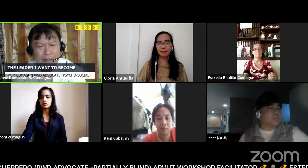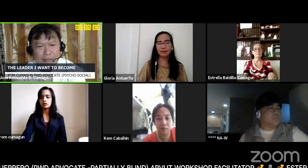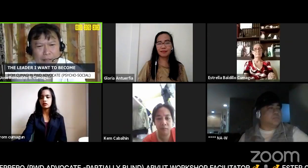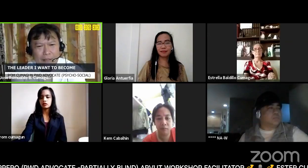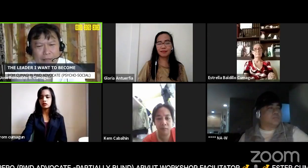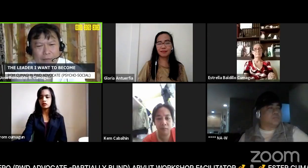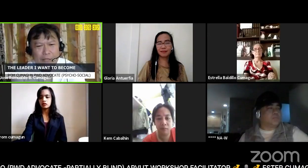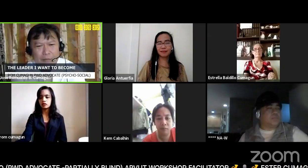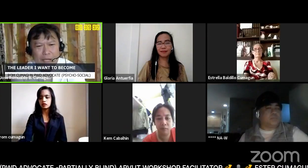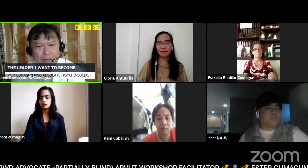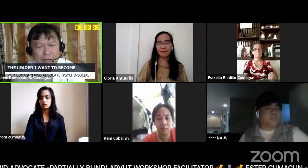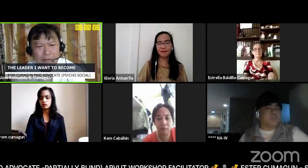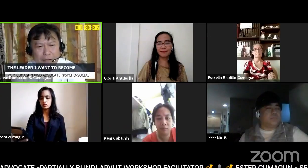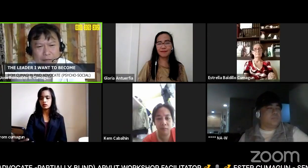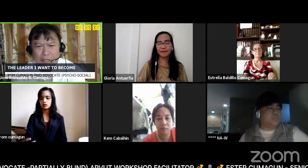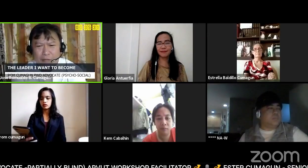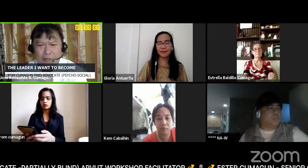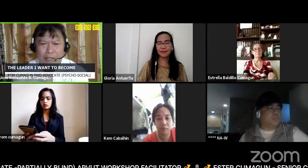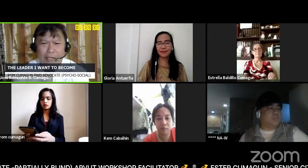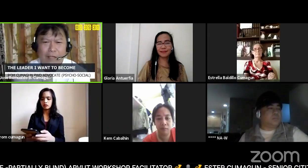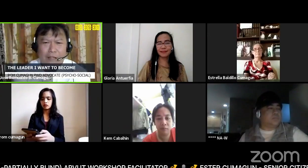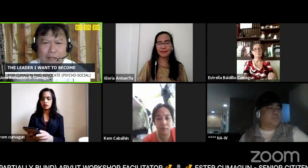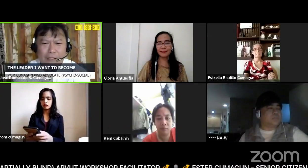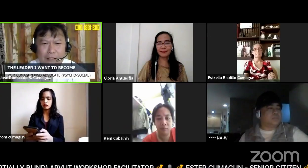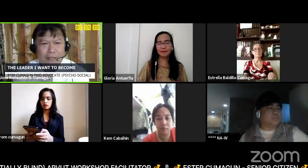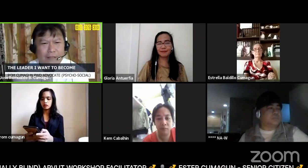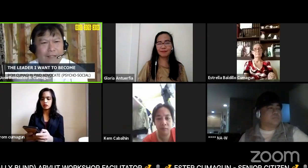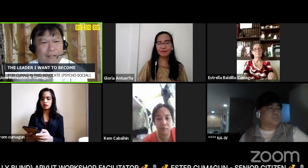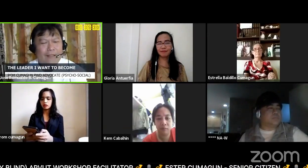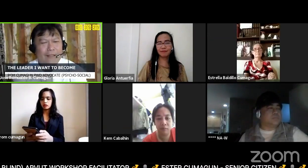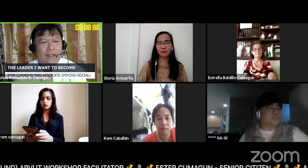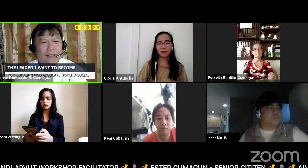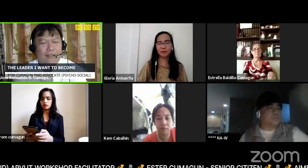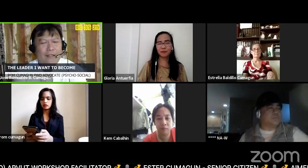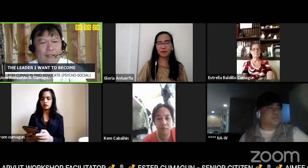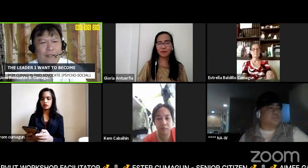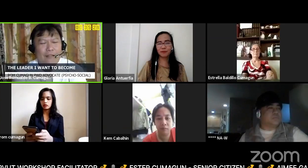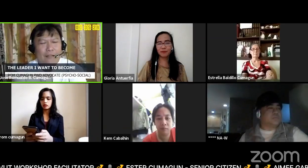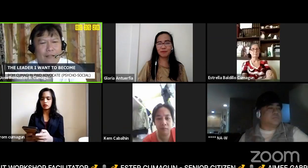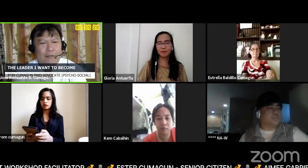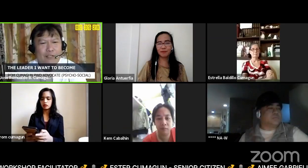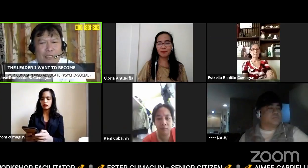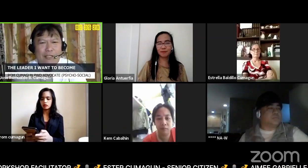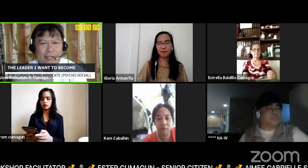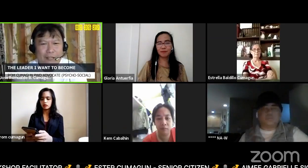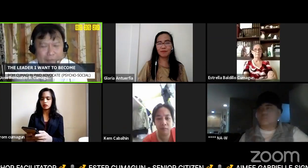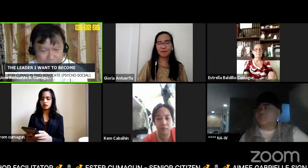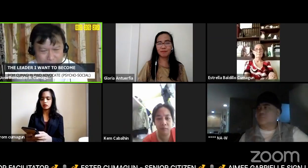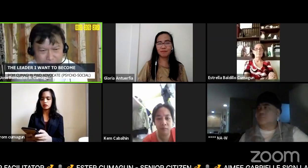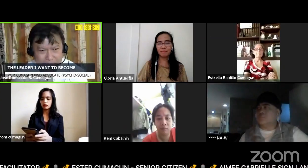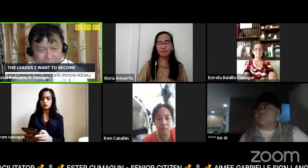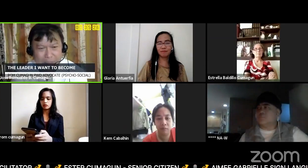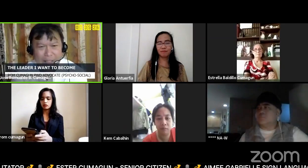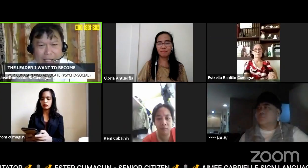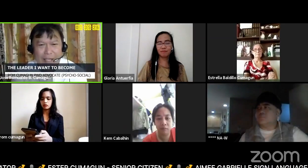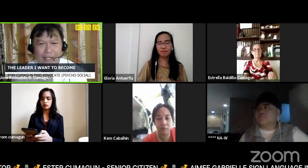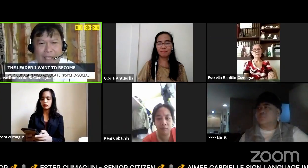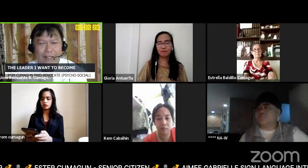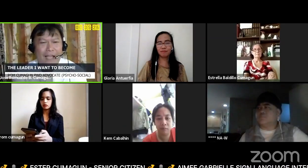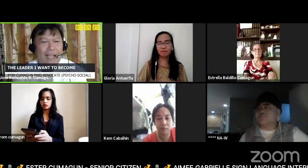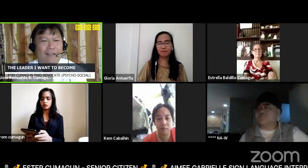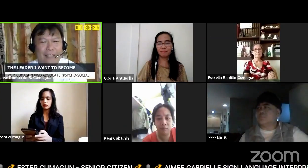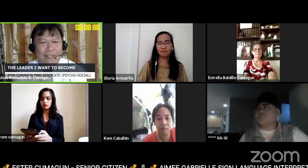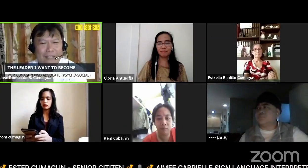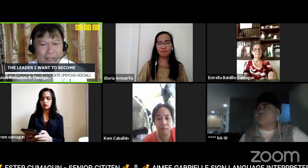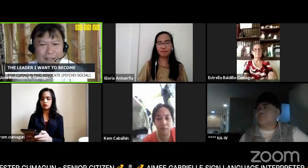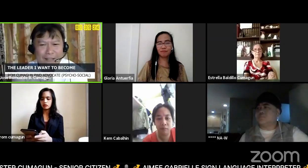in way back 2011, I think, okay, there was a year,